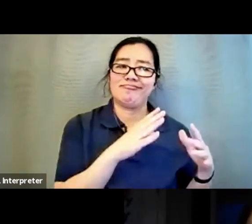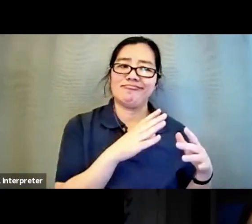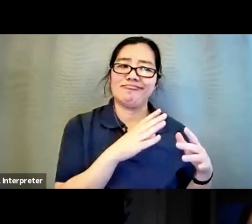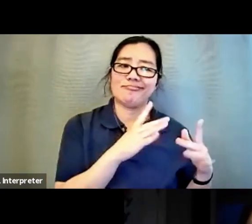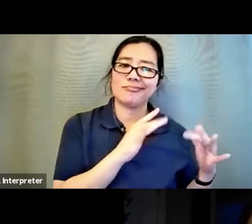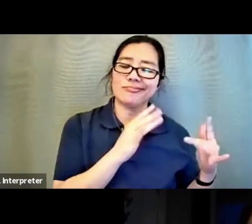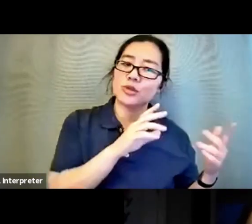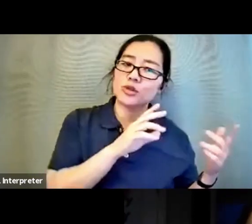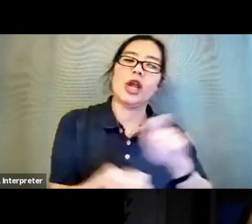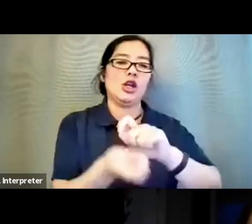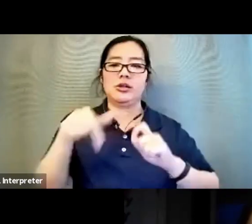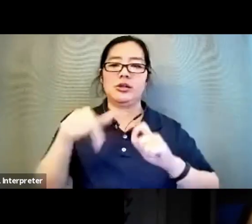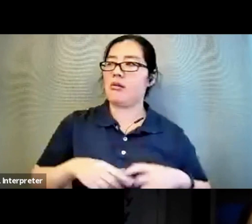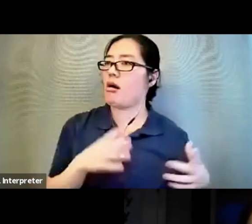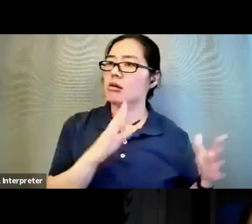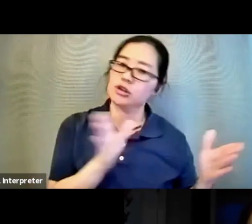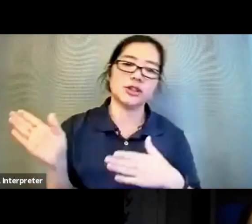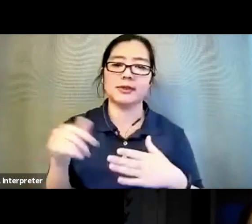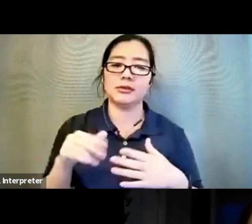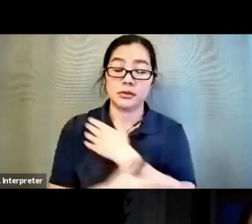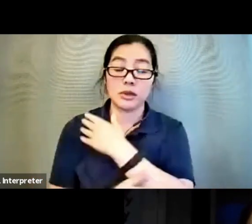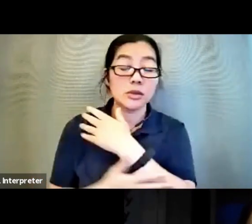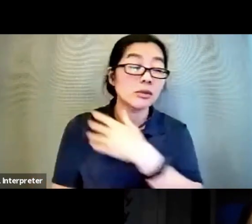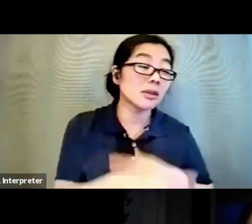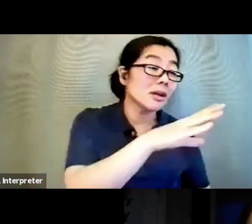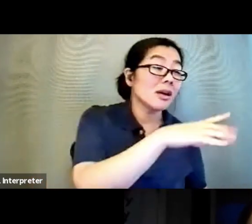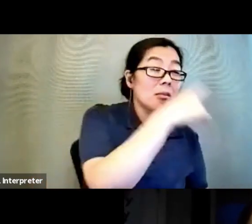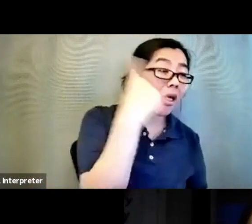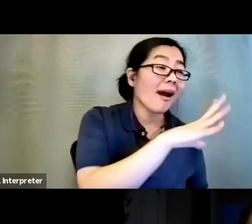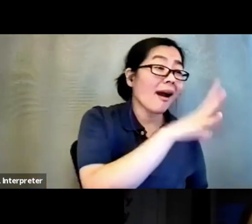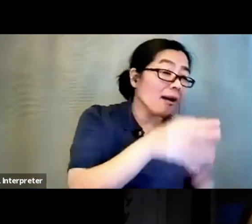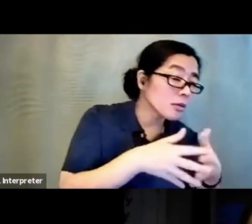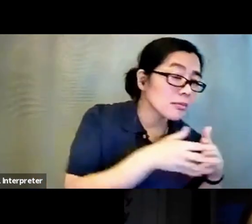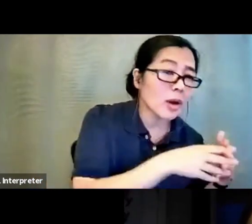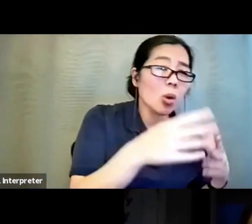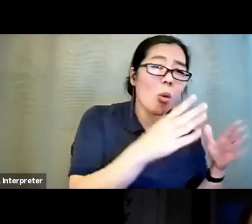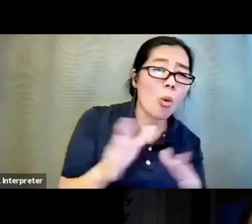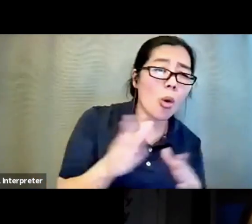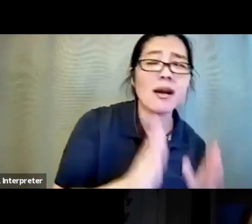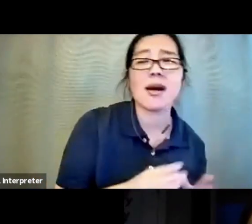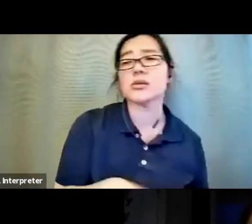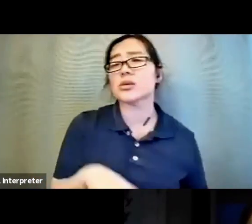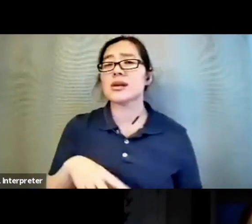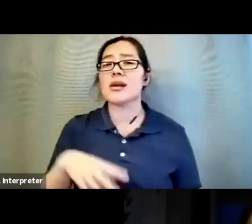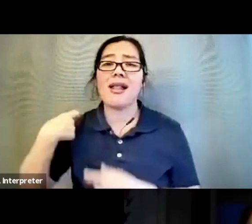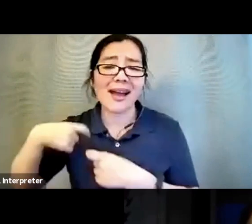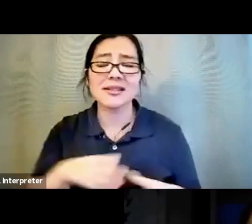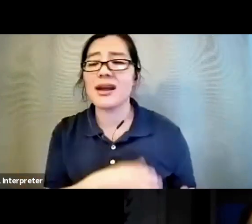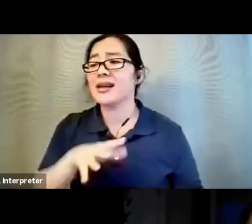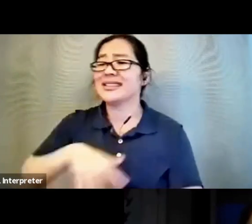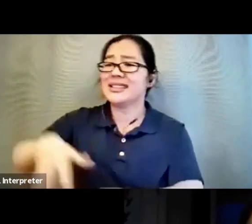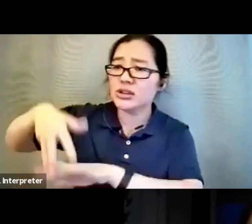and leftist organizers, Native American organizers, Latinx organizers, and always in